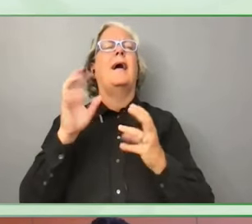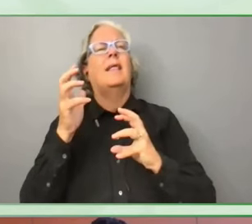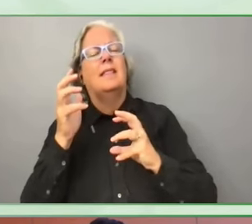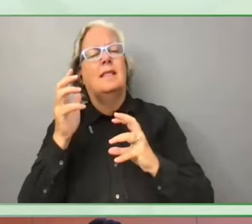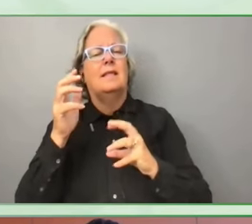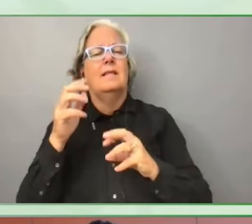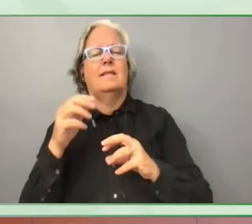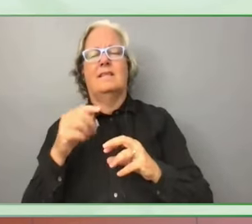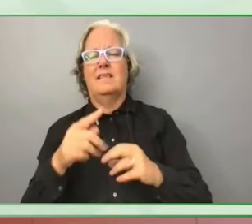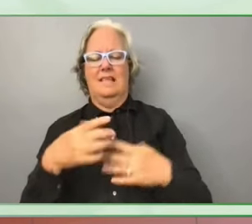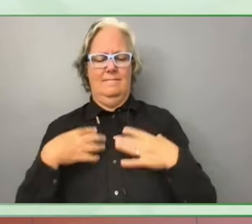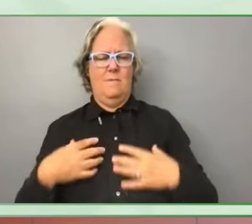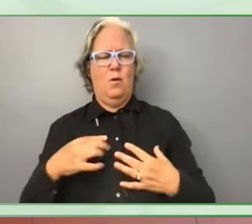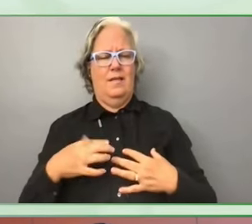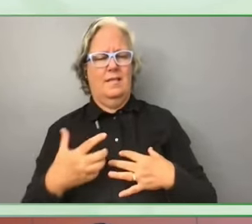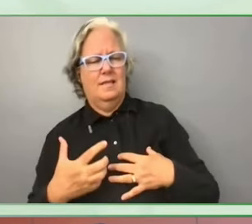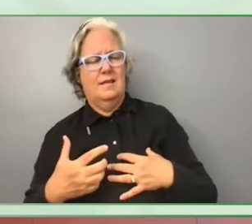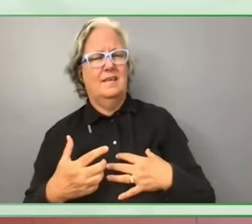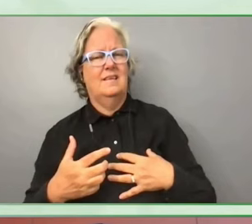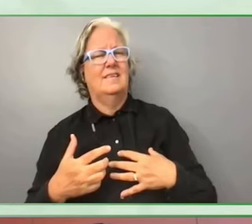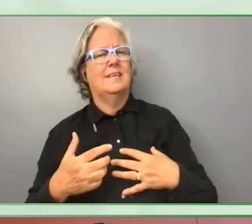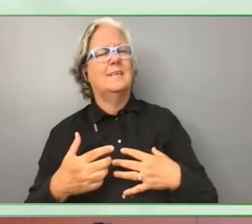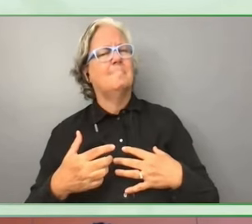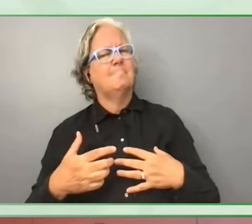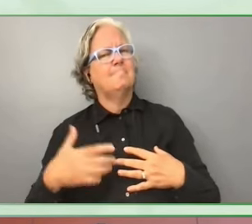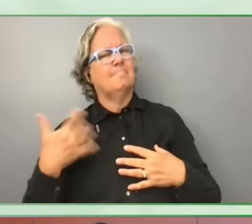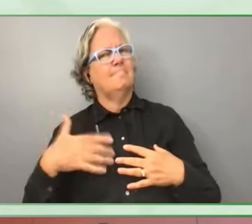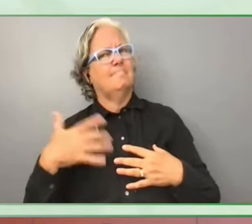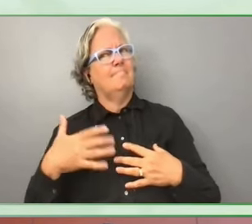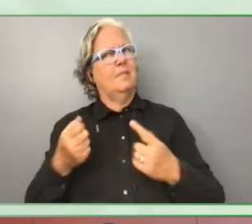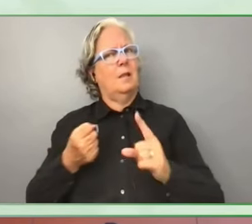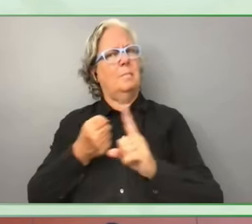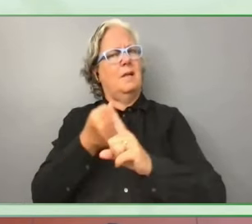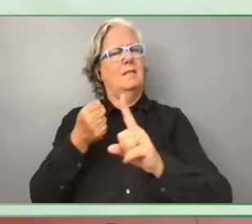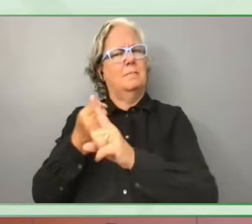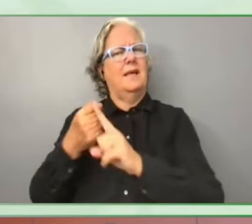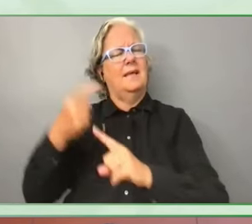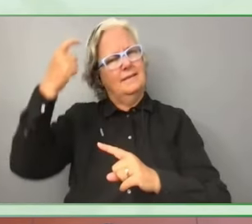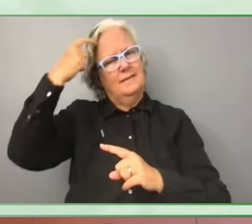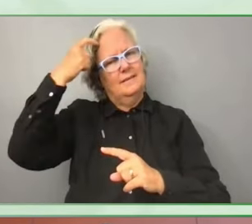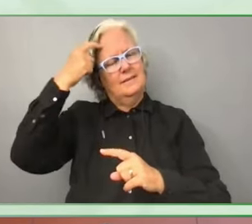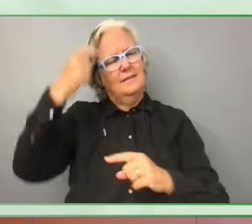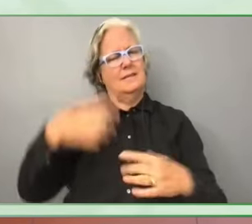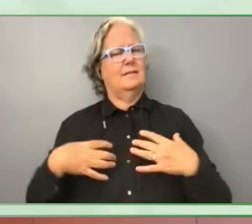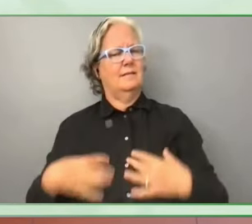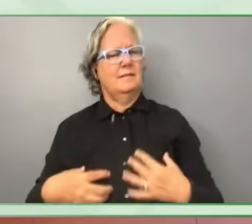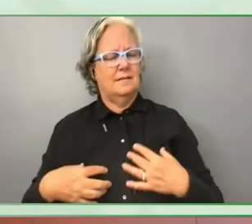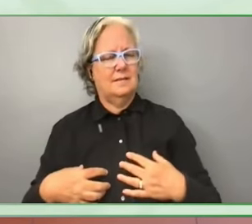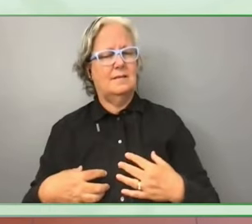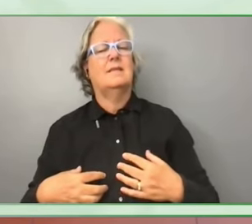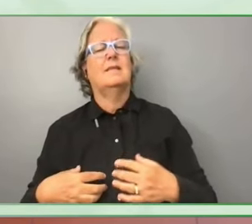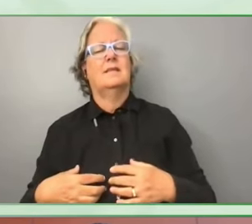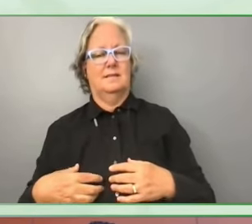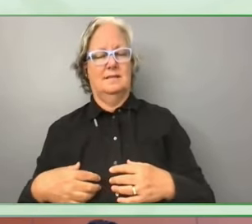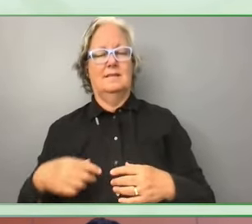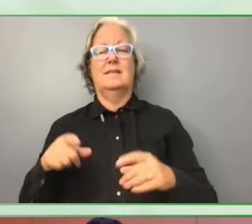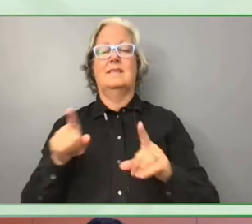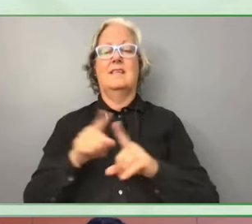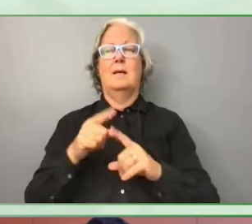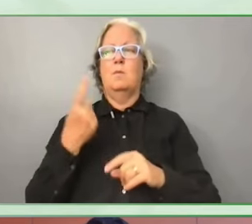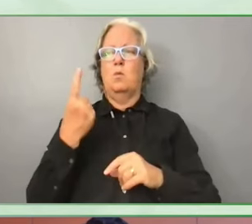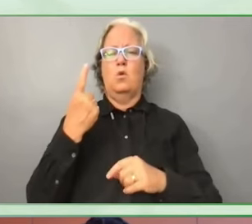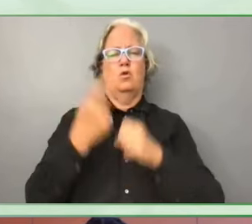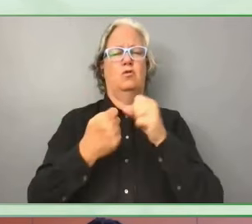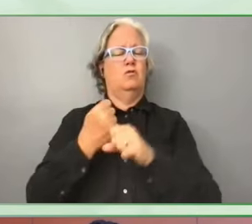physically, if I may say. And we carried out this Disability Voices Against Rape last year